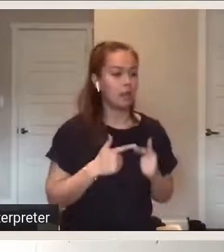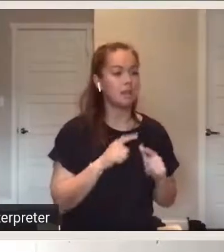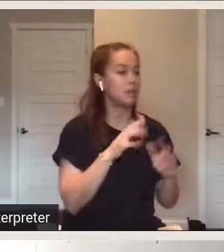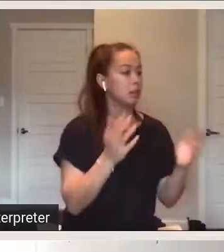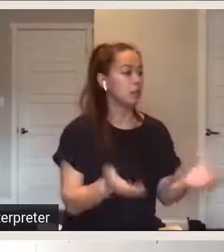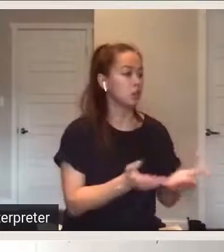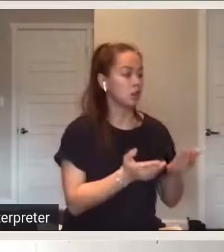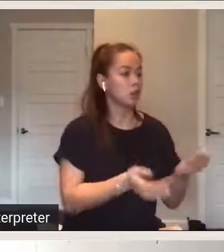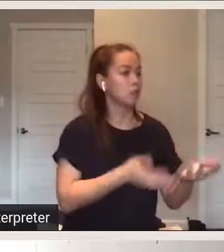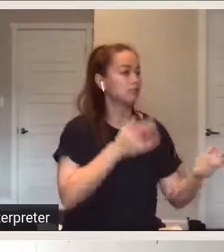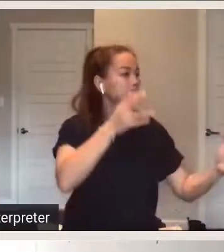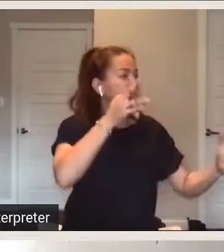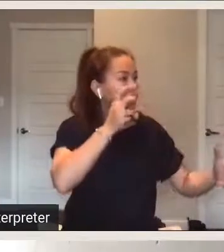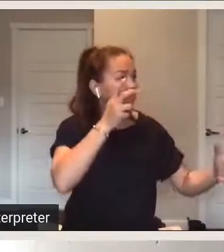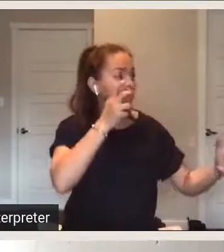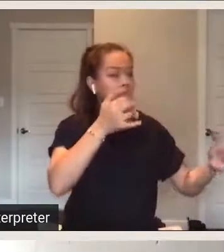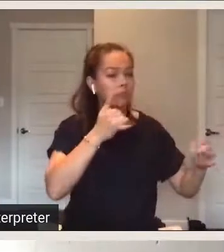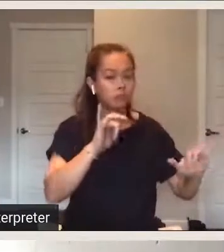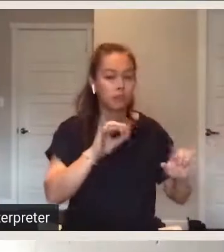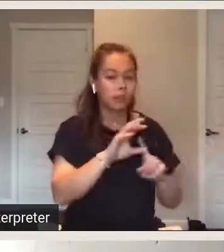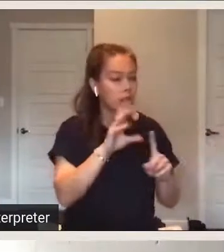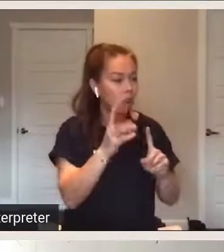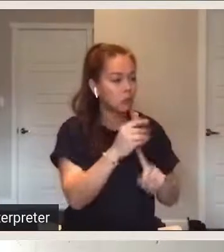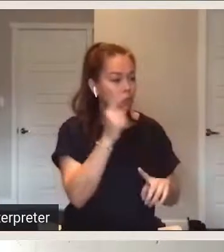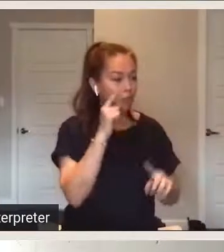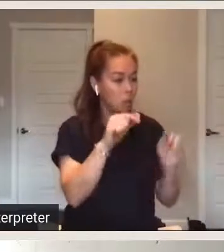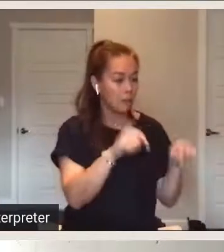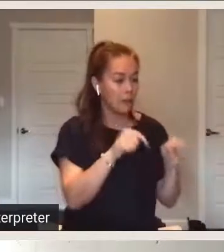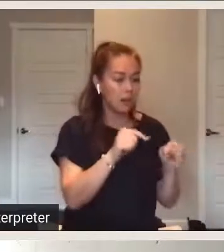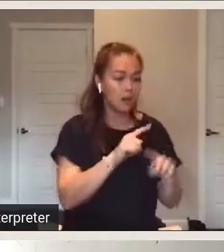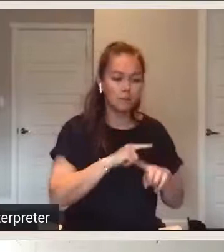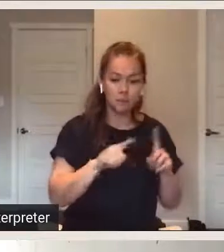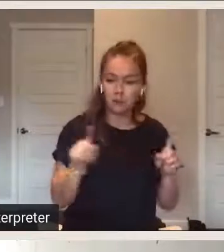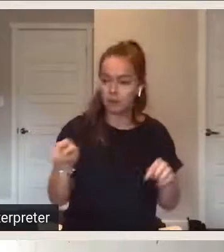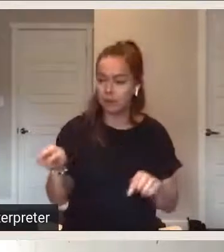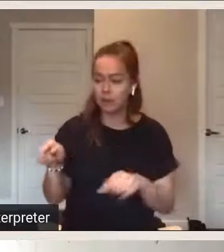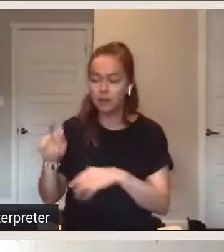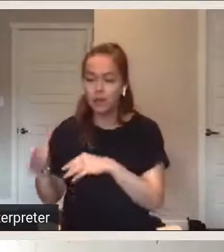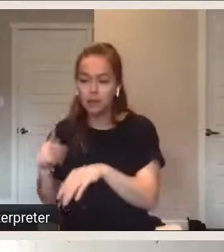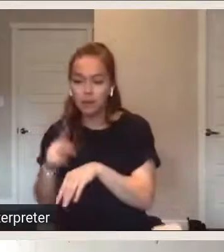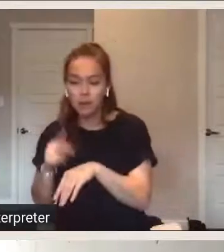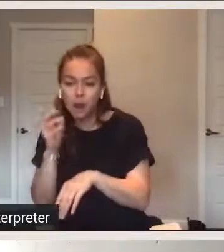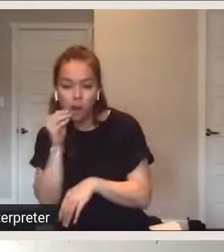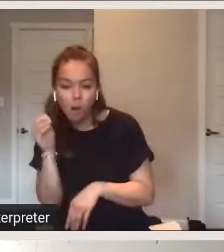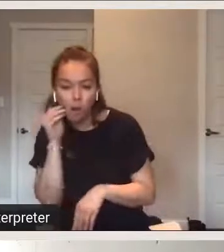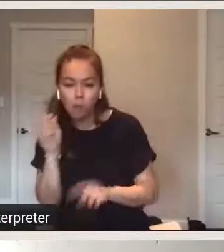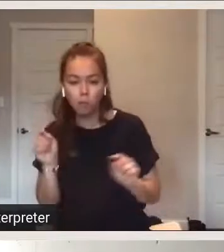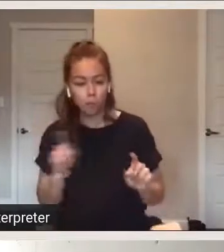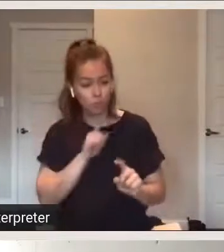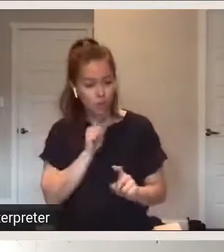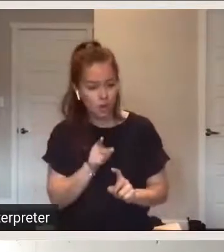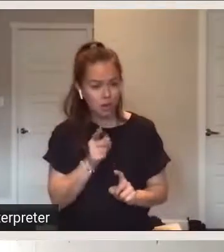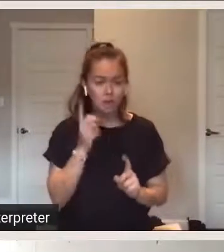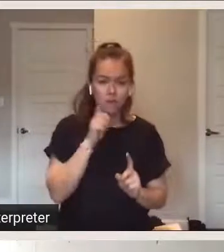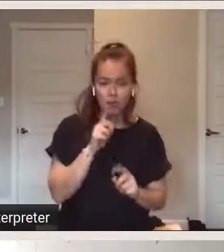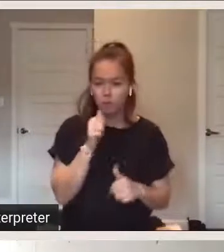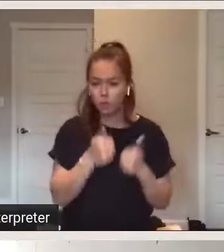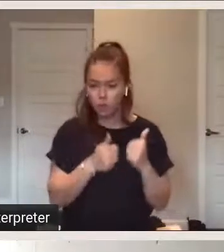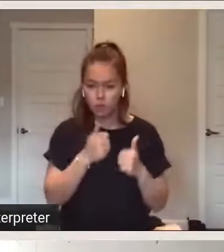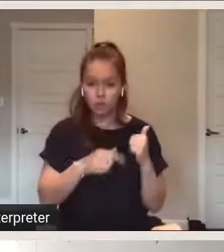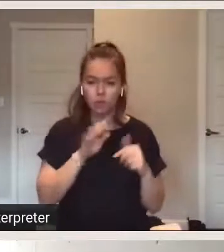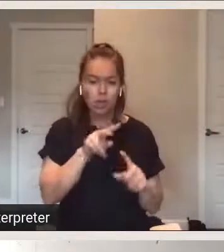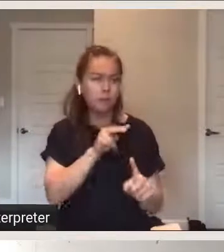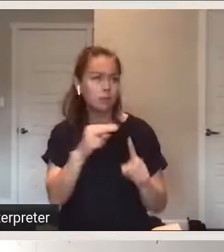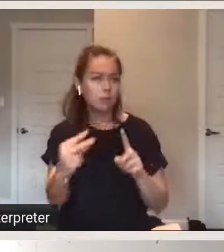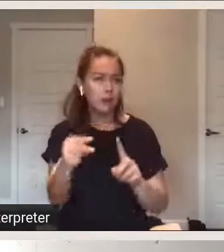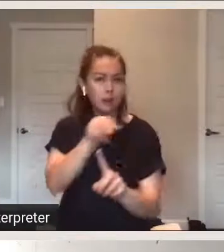mean when you're from here? And I think it was sort of, I just had to like remember that perspective a little bit, like that for me, that's